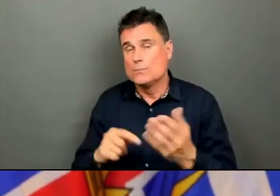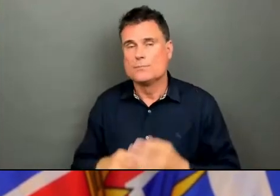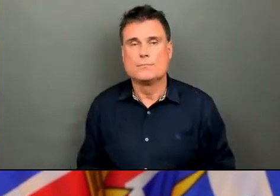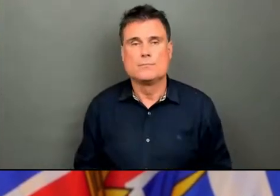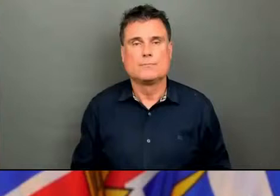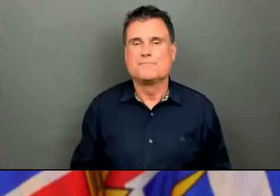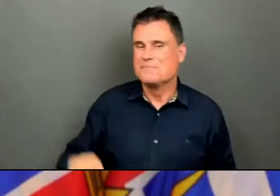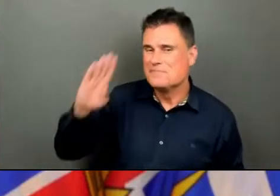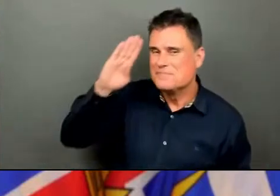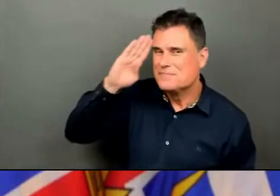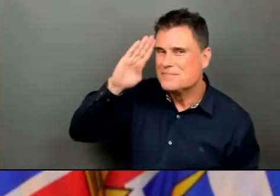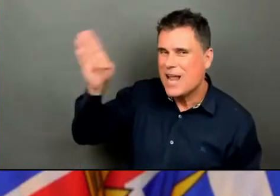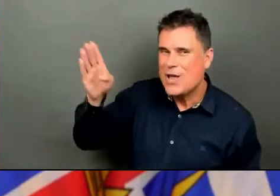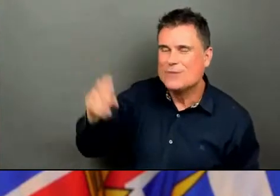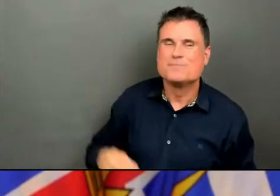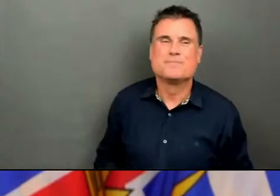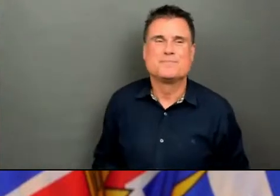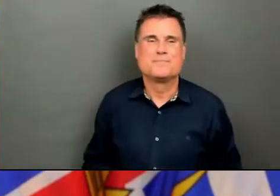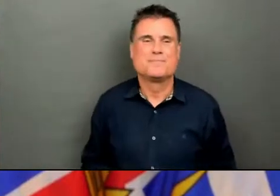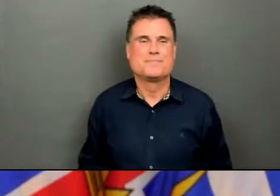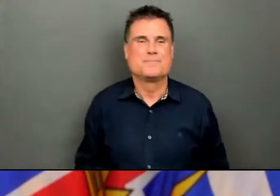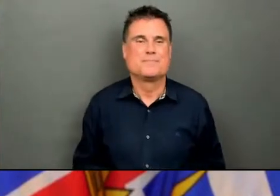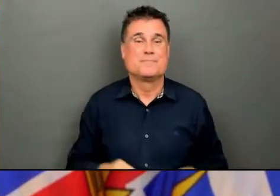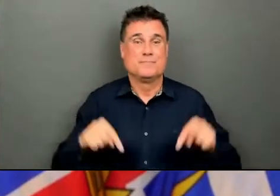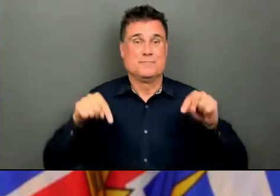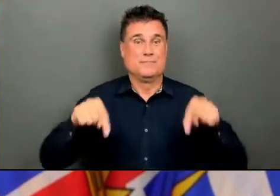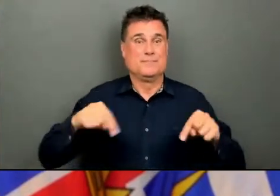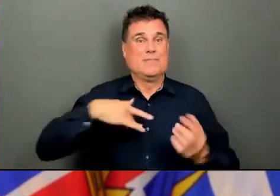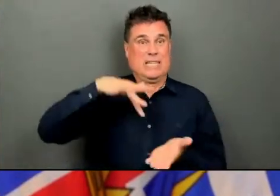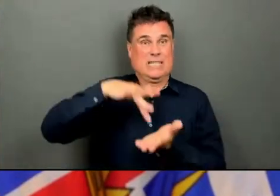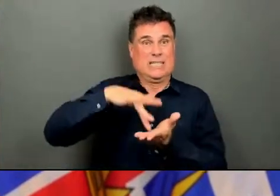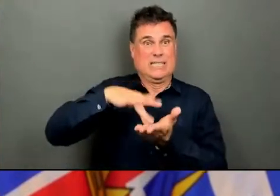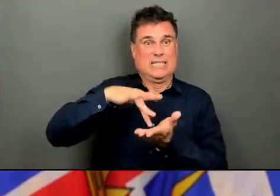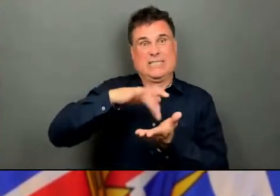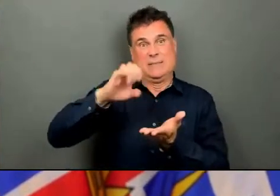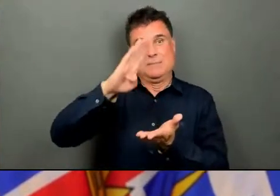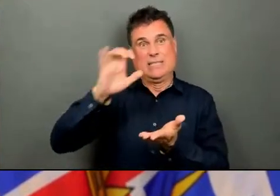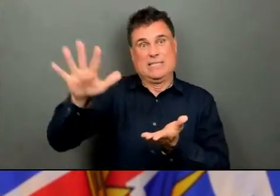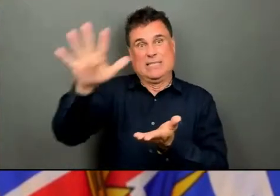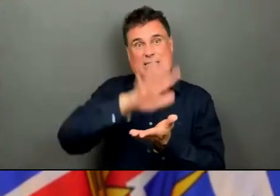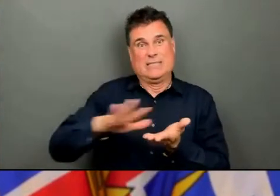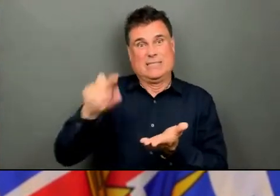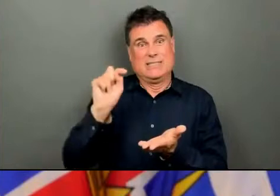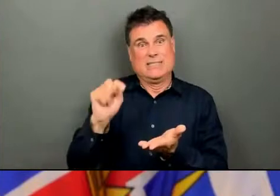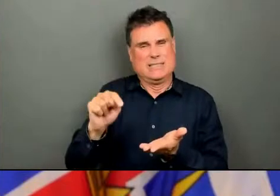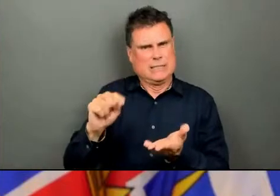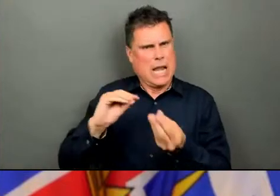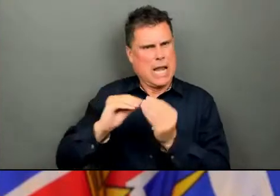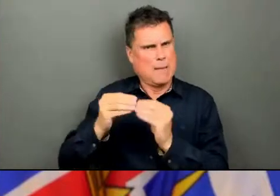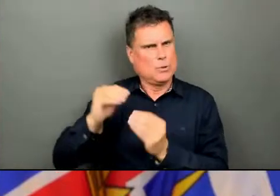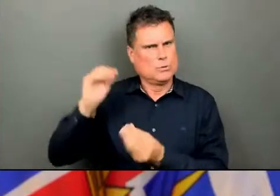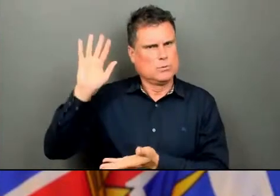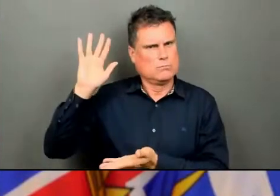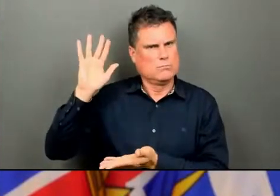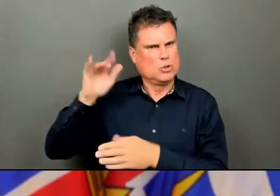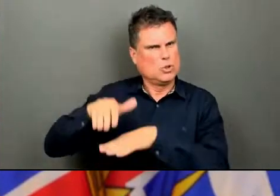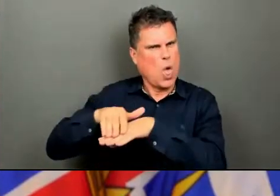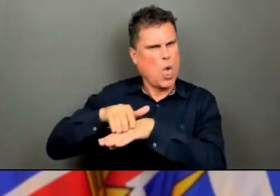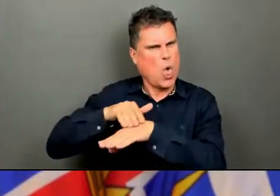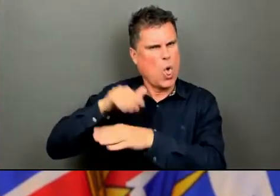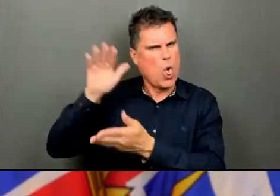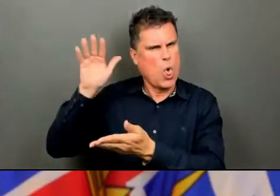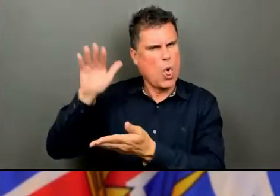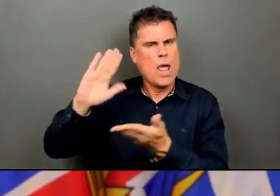Hi, Dr. Henry. Here in the interior, daily cases have been dropping much slower compared to the rest of the province. I